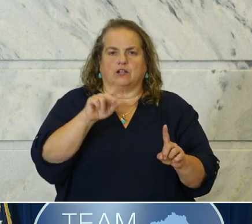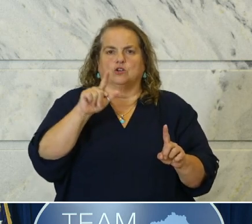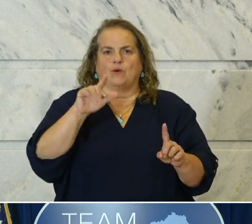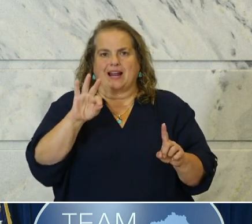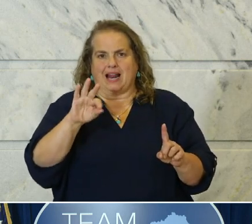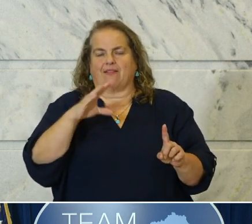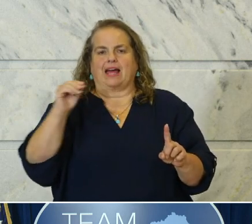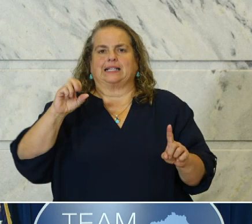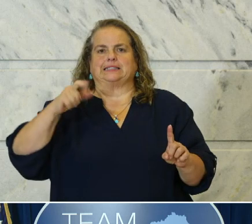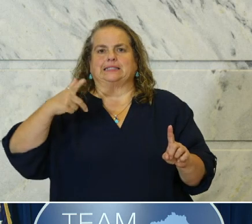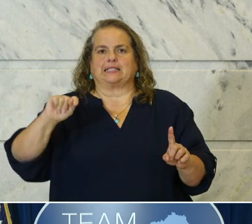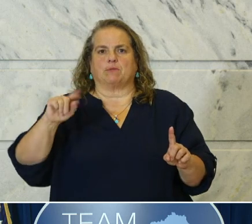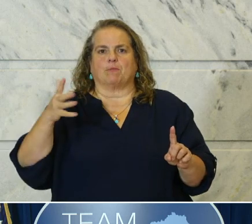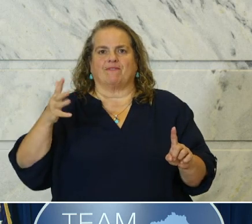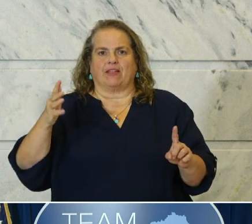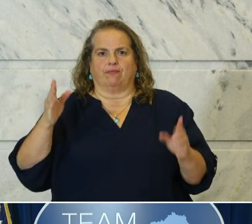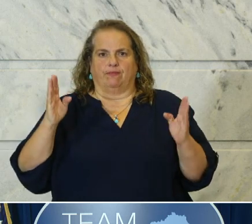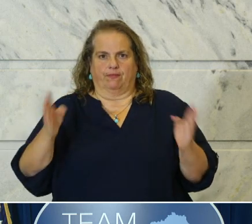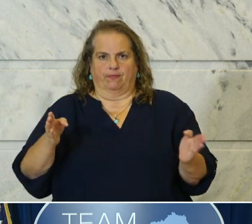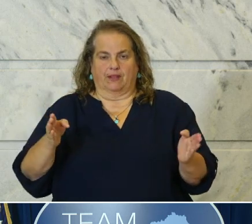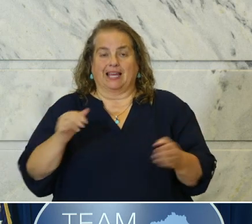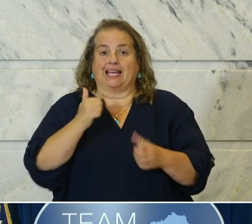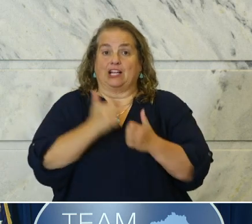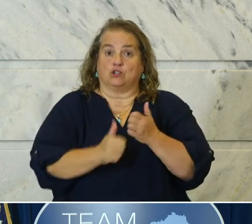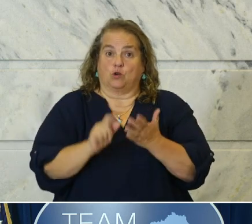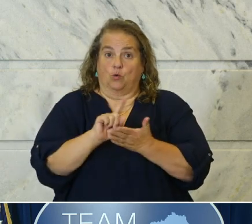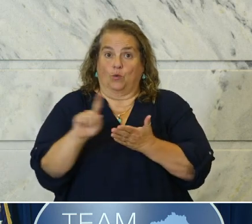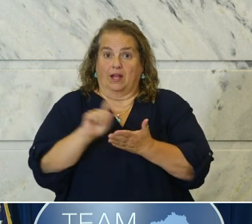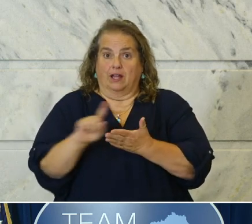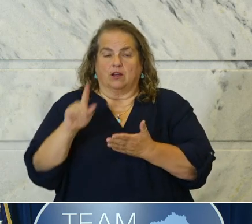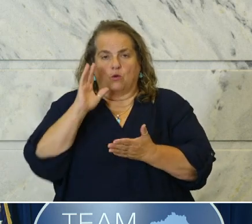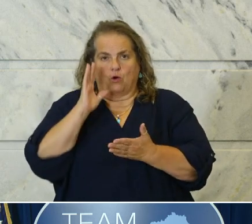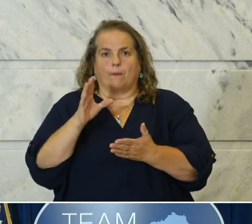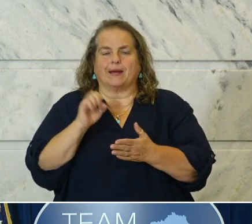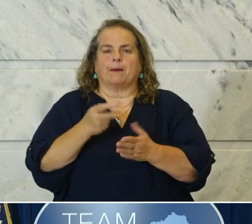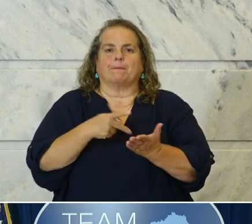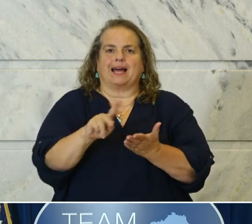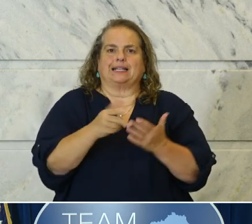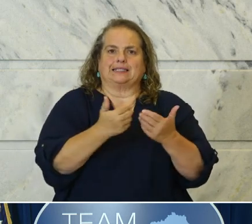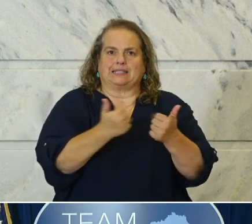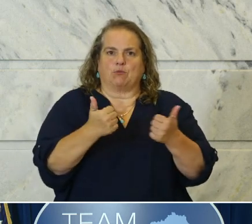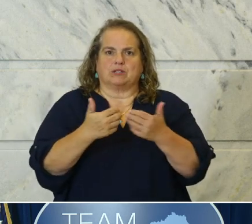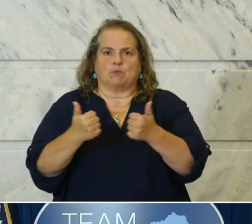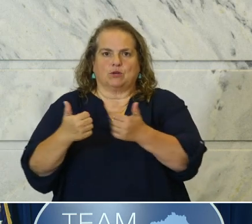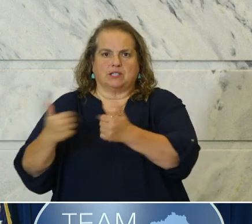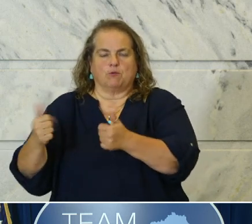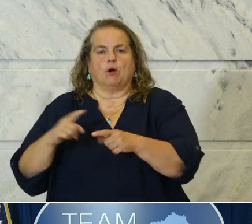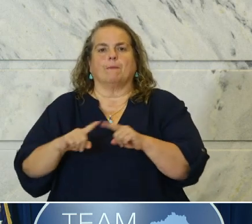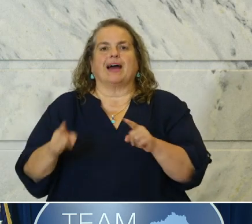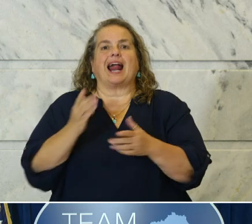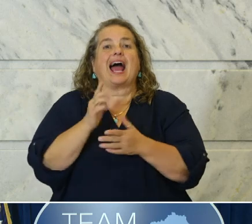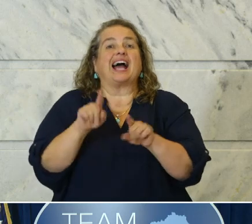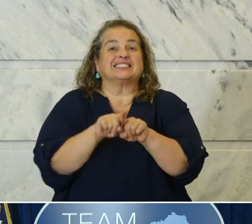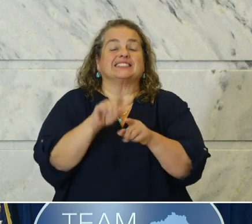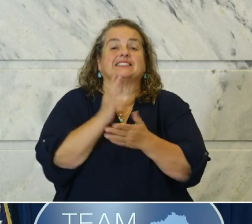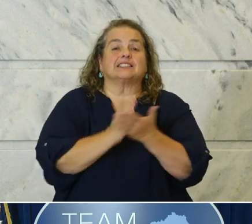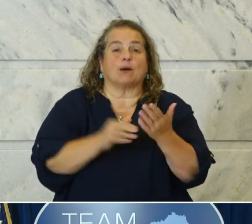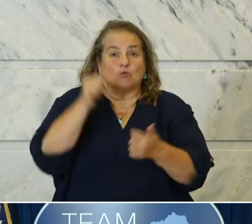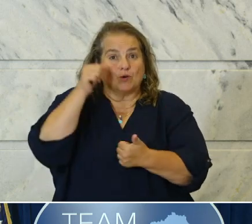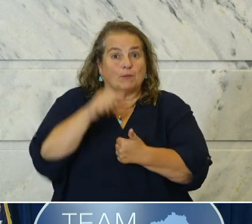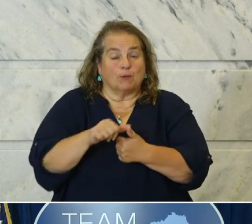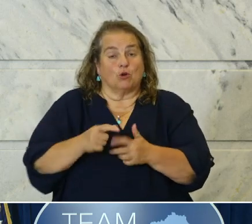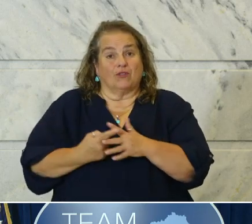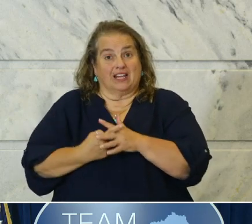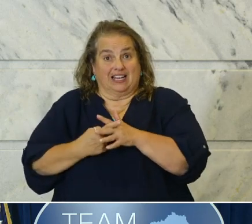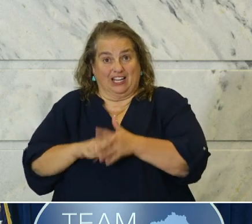and September the 5th. Each week would ultimately be paid separately, but as some may remember, the